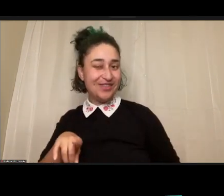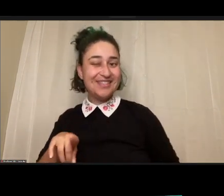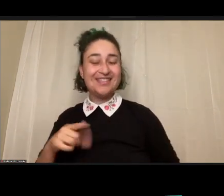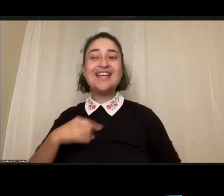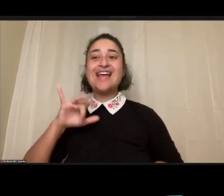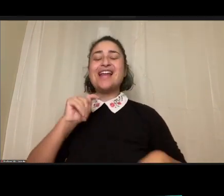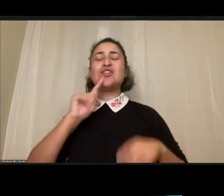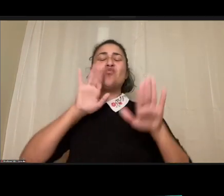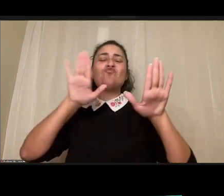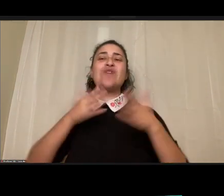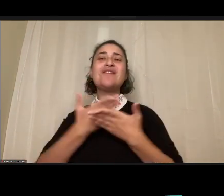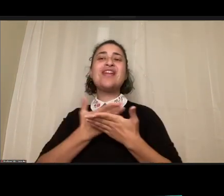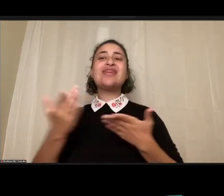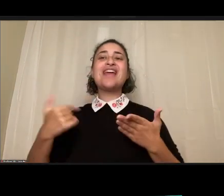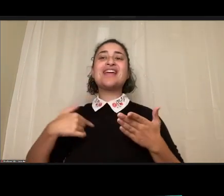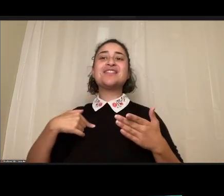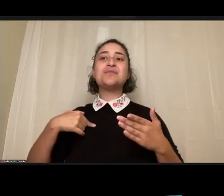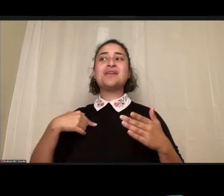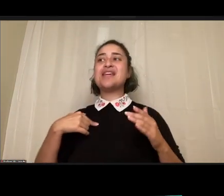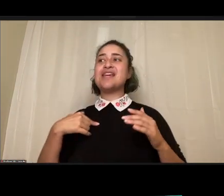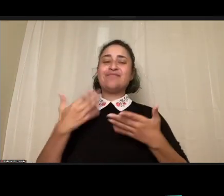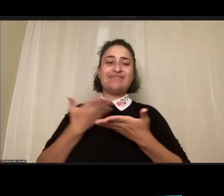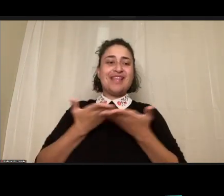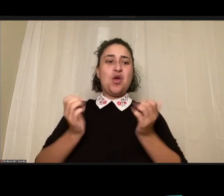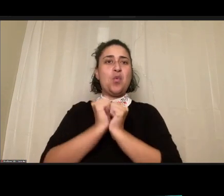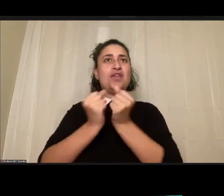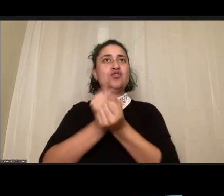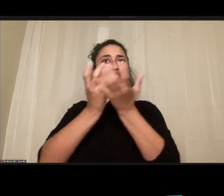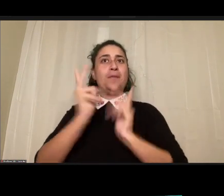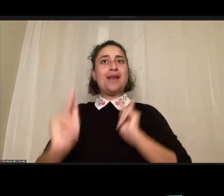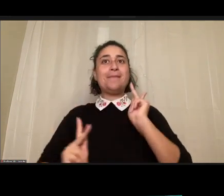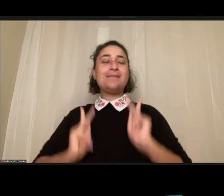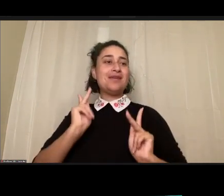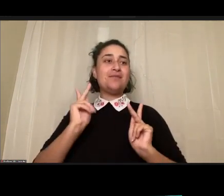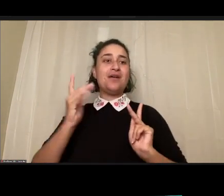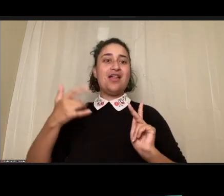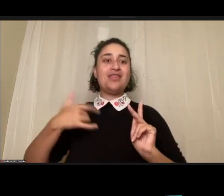wonderful thing to be bilingual. So many people ask me, churro,